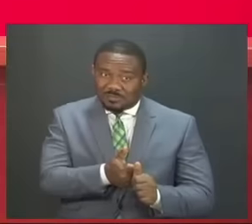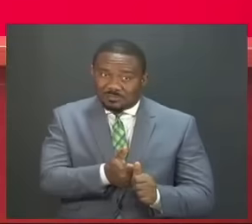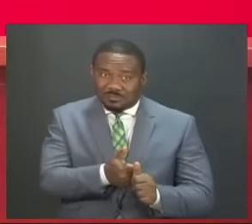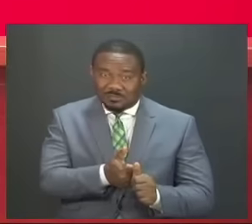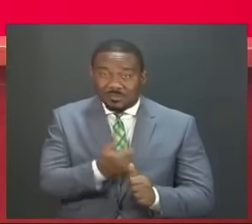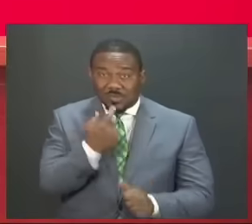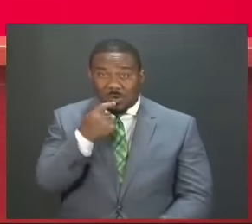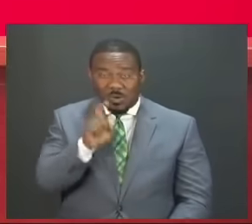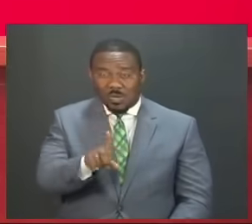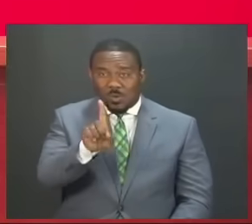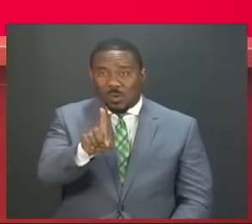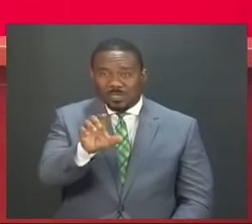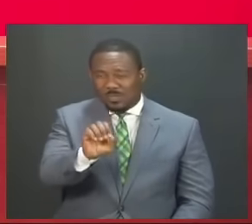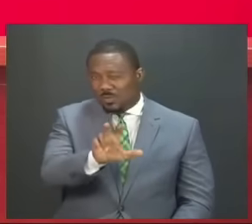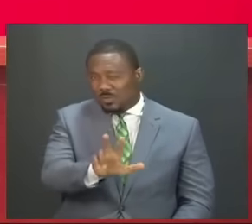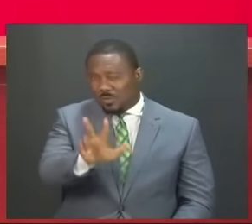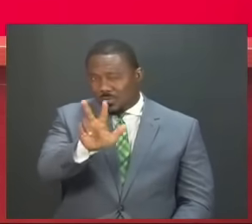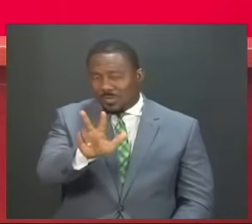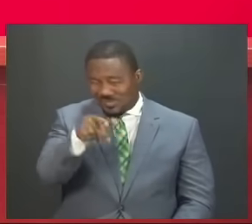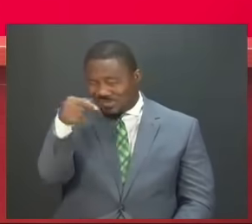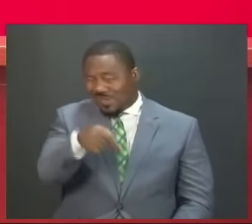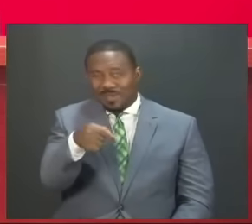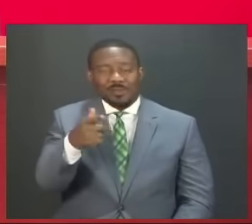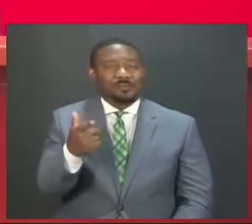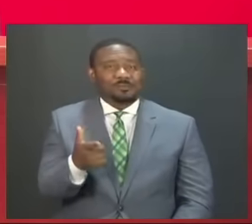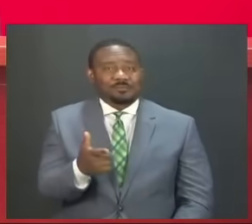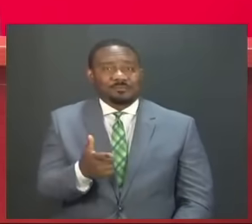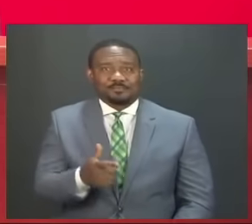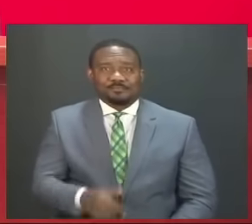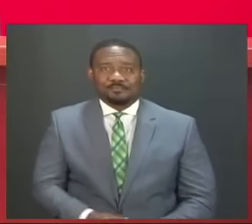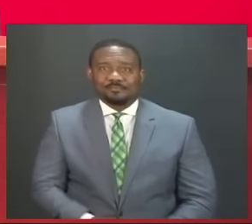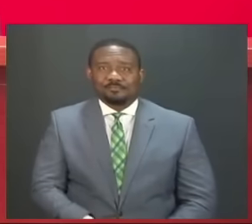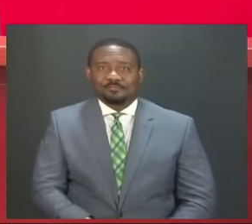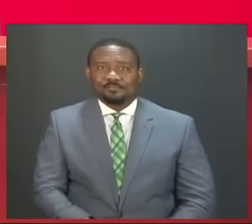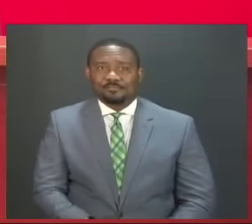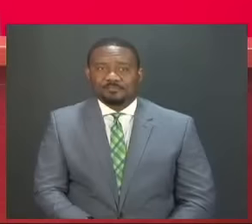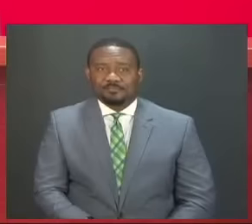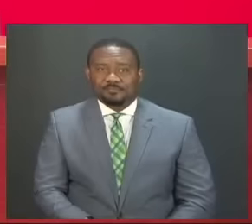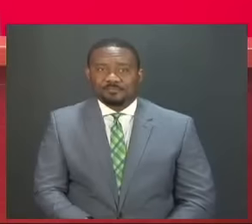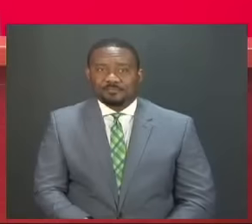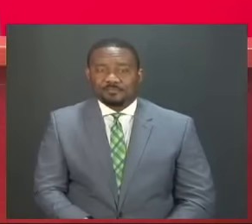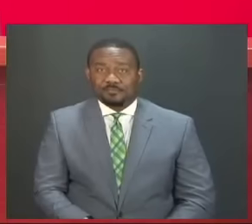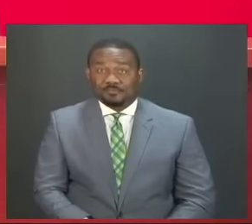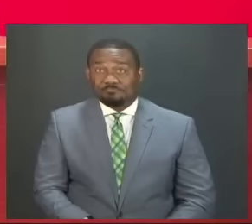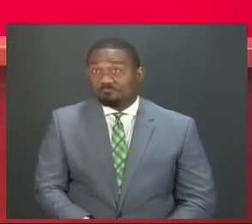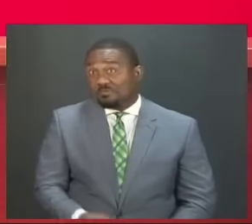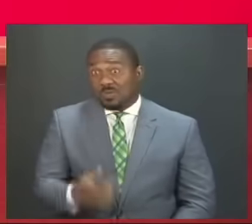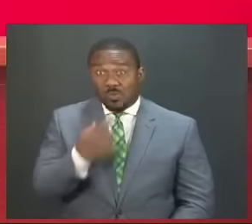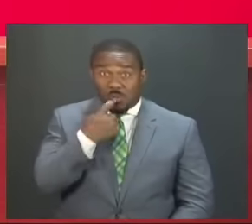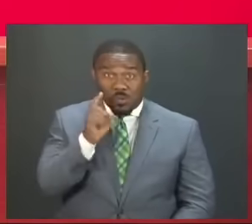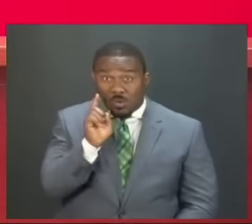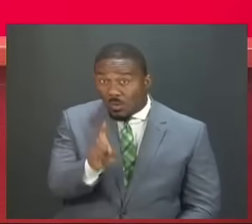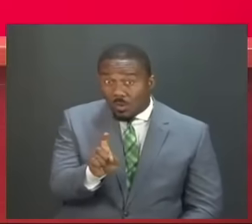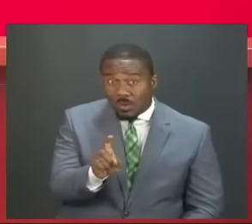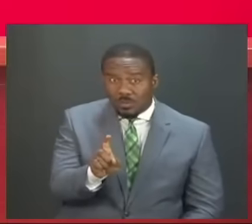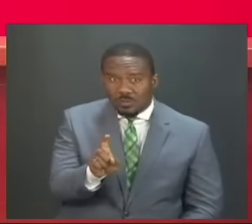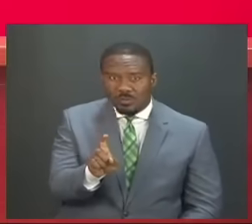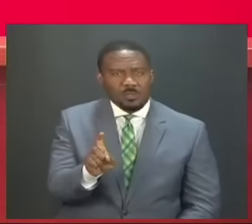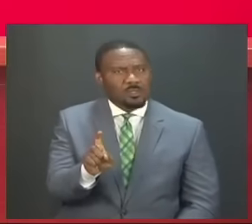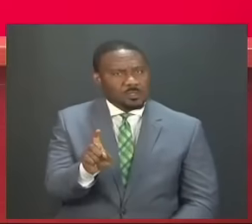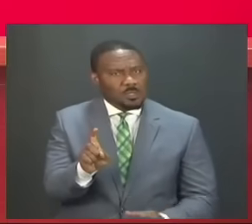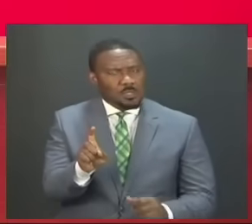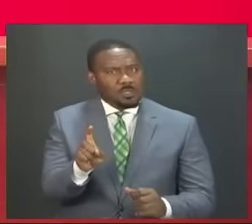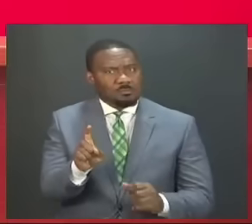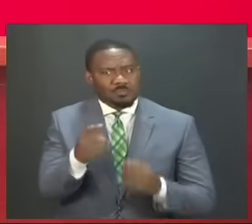Order 103 of the Standing Orders to either direct that the motion be